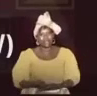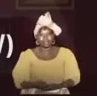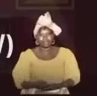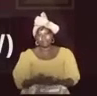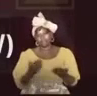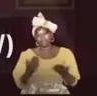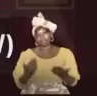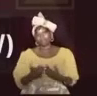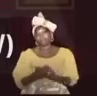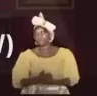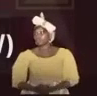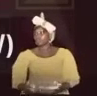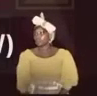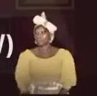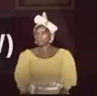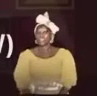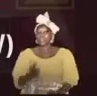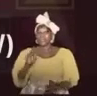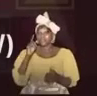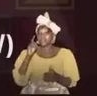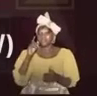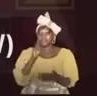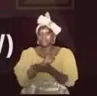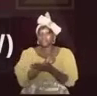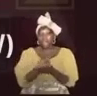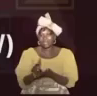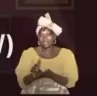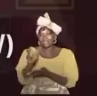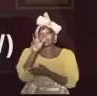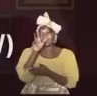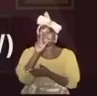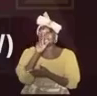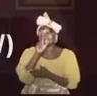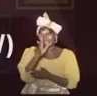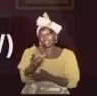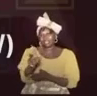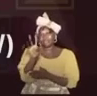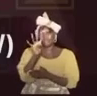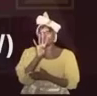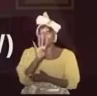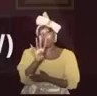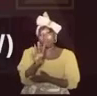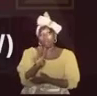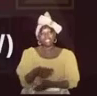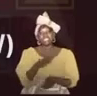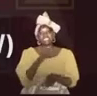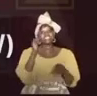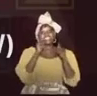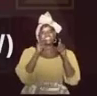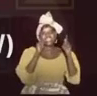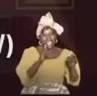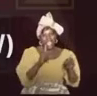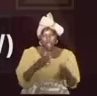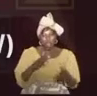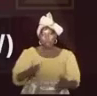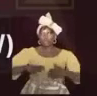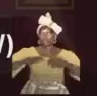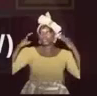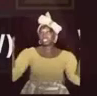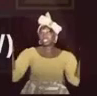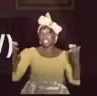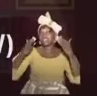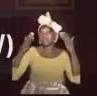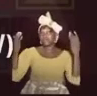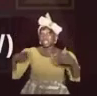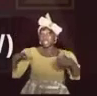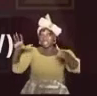music. You find that in verse 34. This young girl was out to celebrate her father's return. Yet,